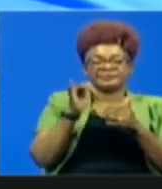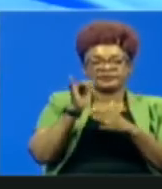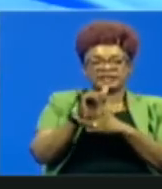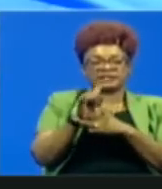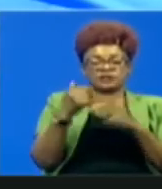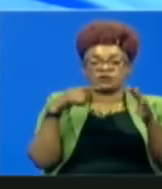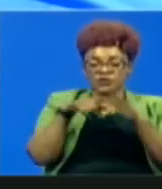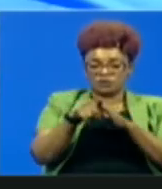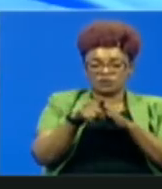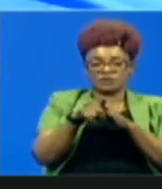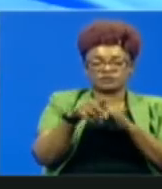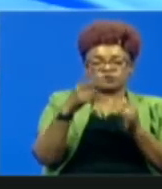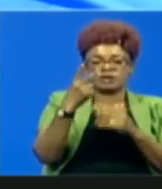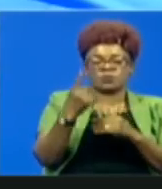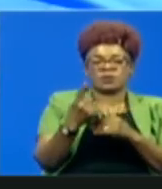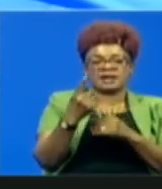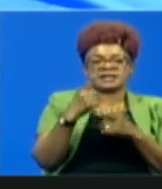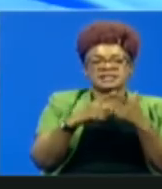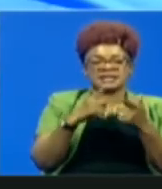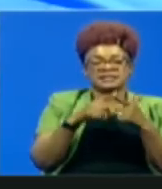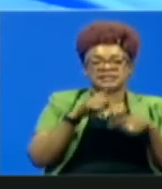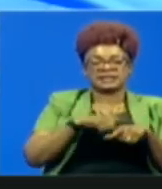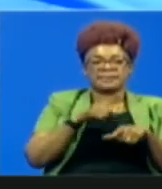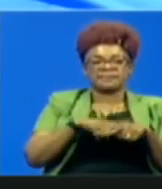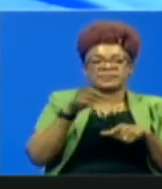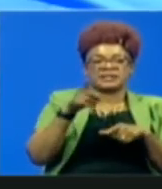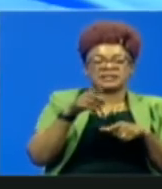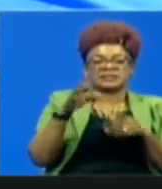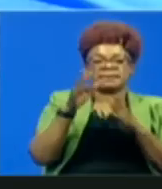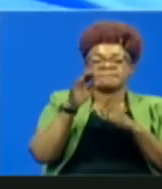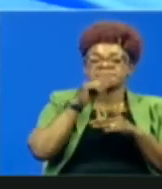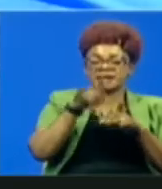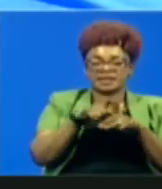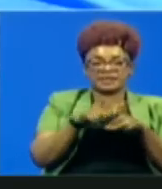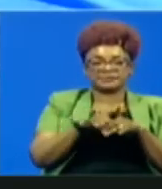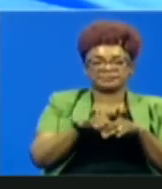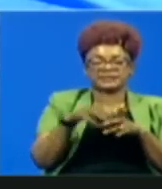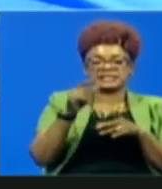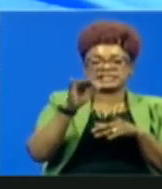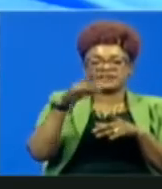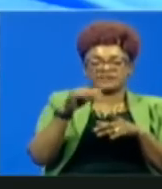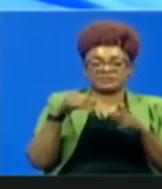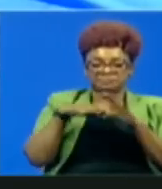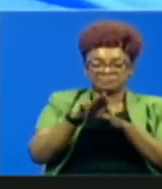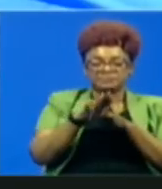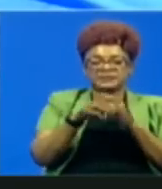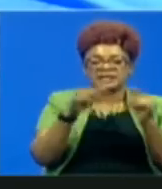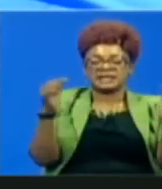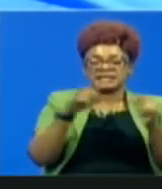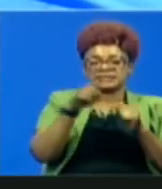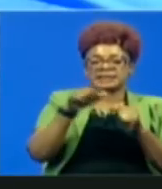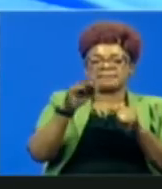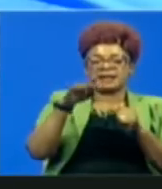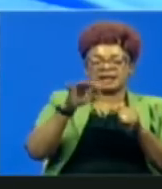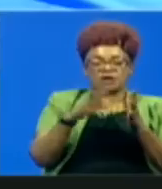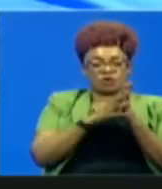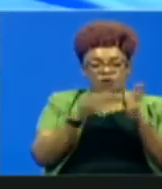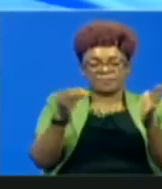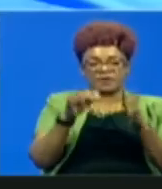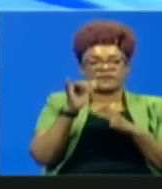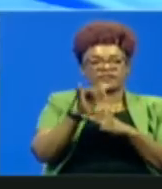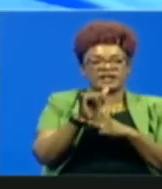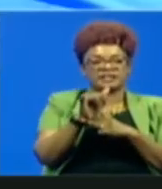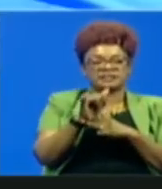coming 21 years after his late brother Steve Okumu scored for Gor against Zamalek in a replica of the fixture brought